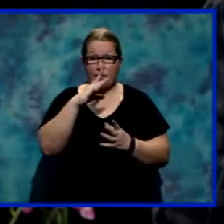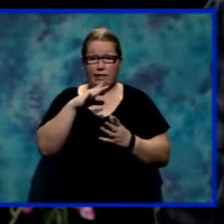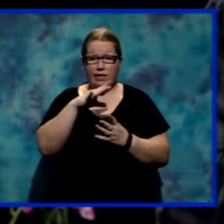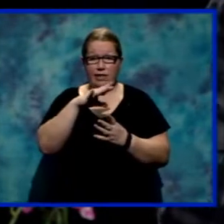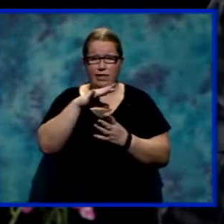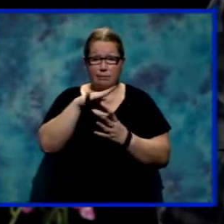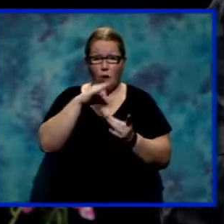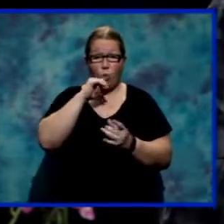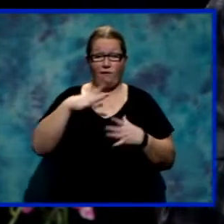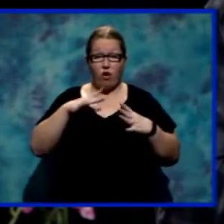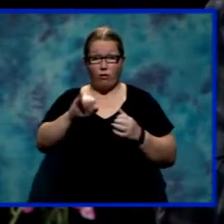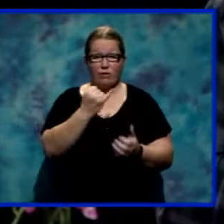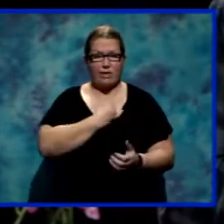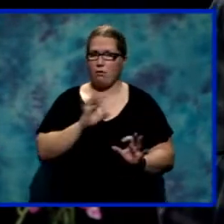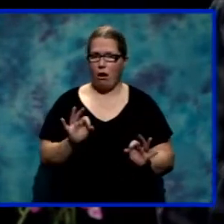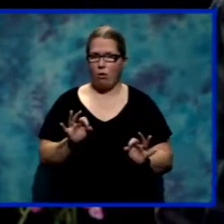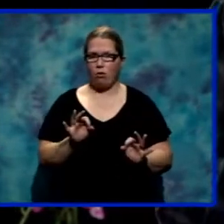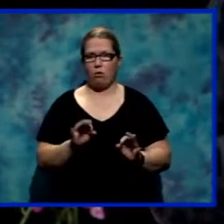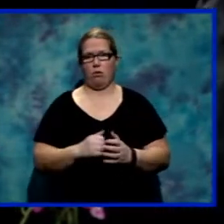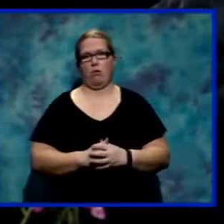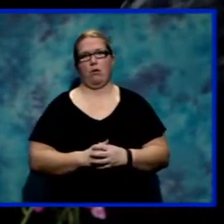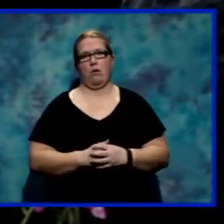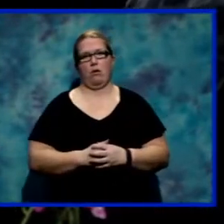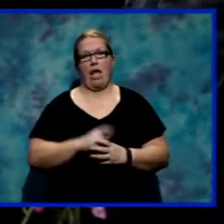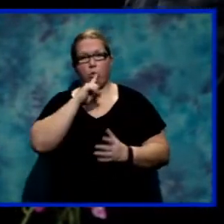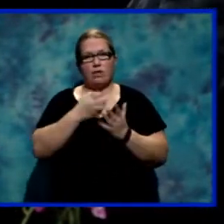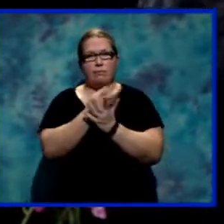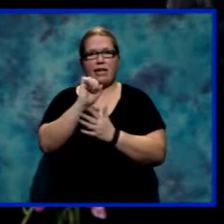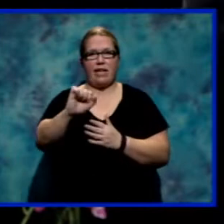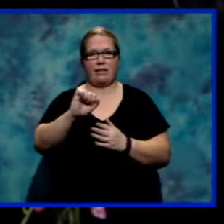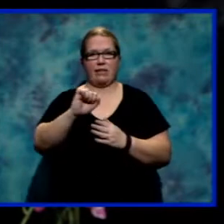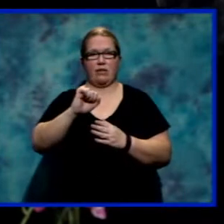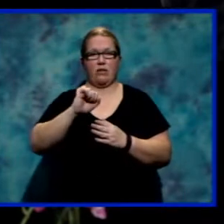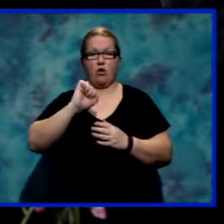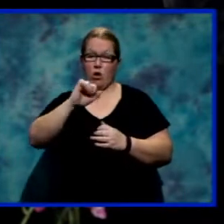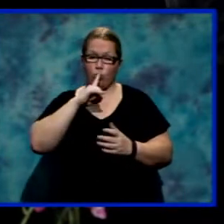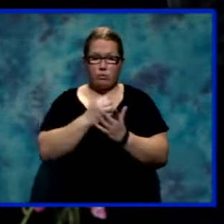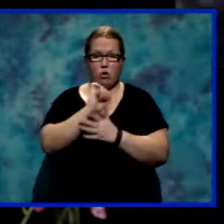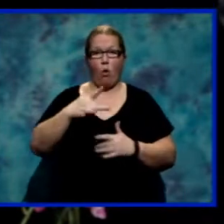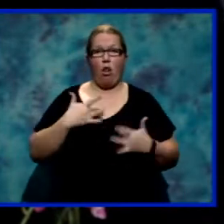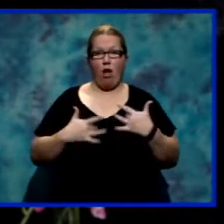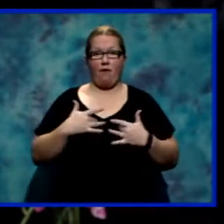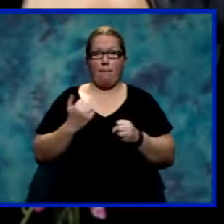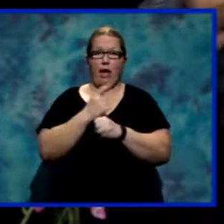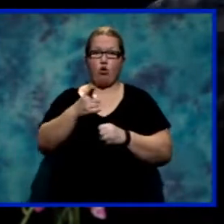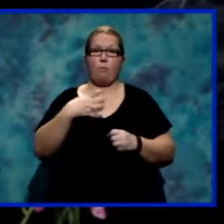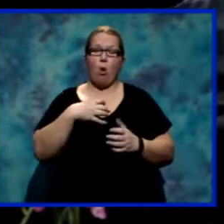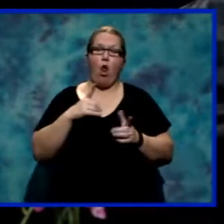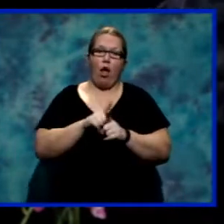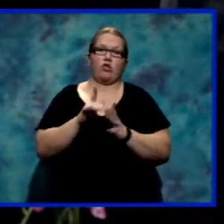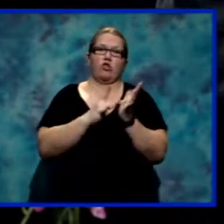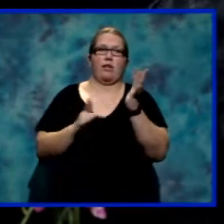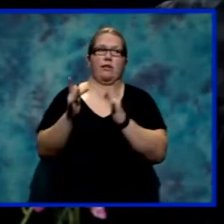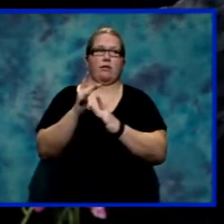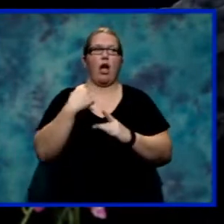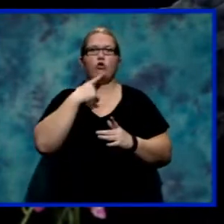you from your sins and he'll start with the ones he wants to remove, and he'll spend your entire life making you more like Jesus. I told